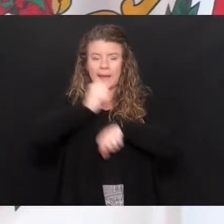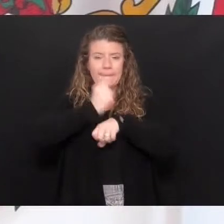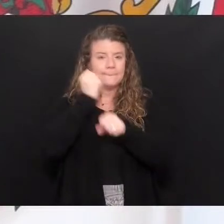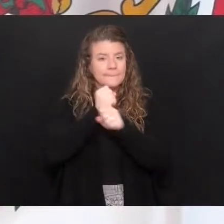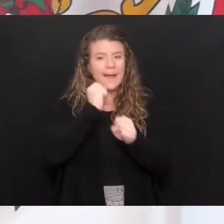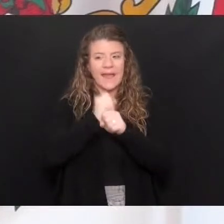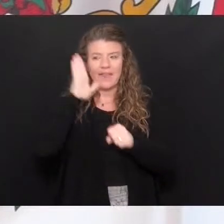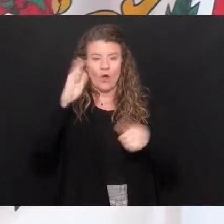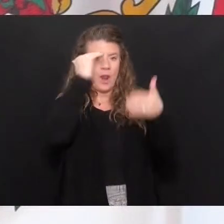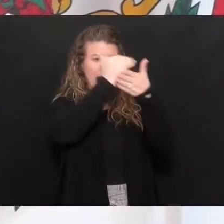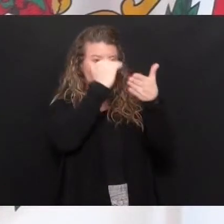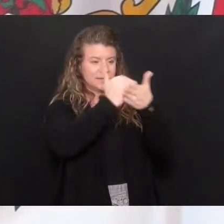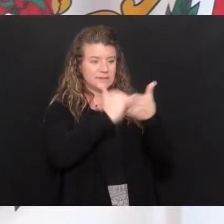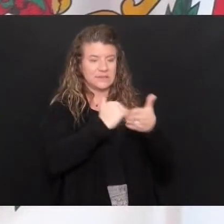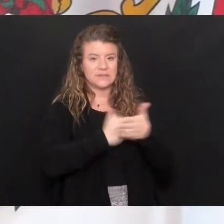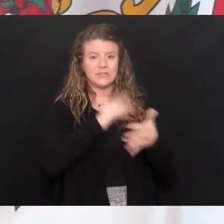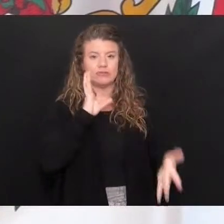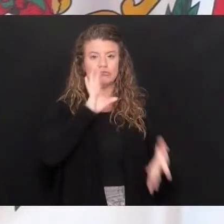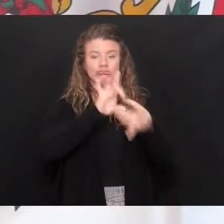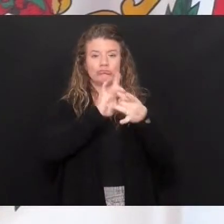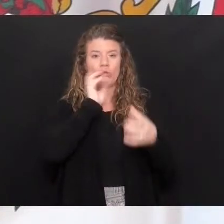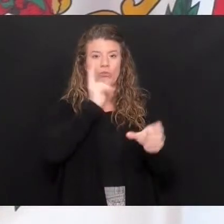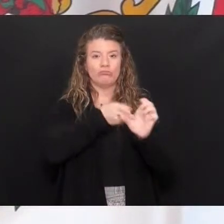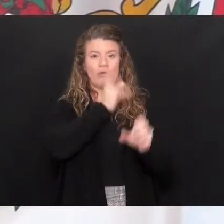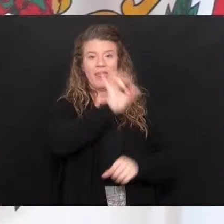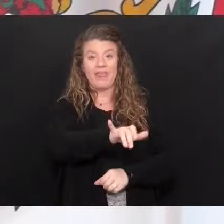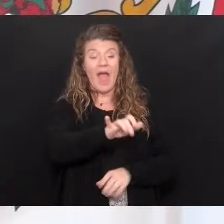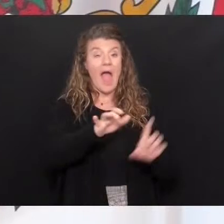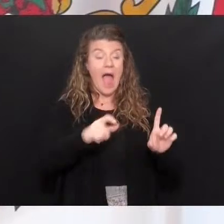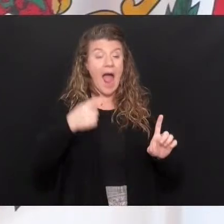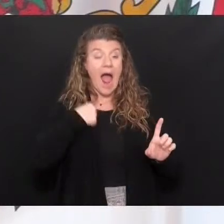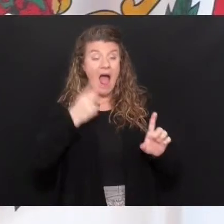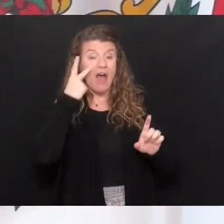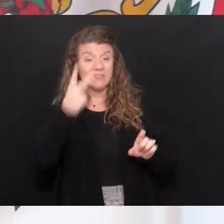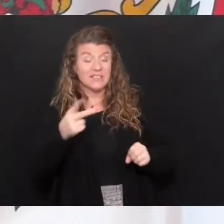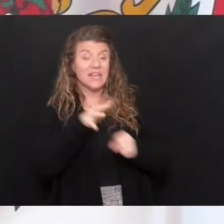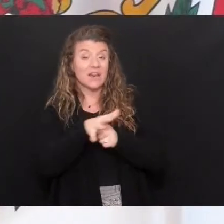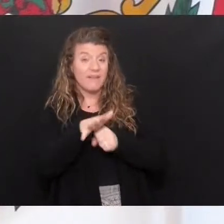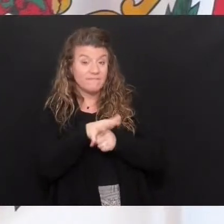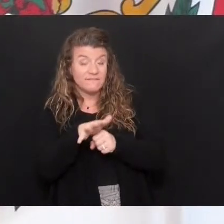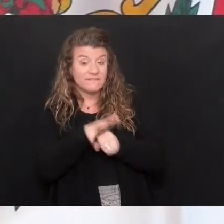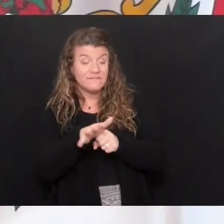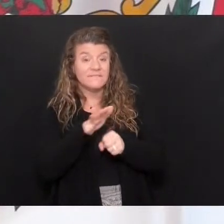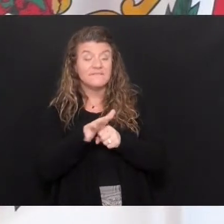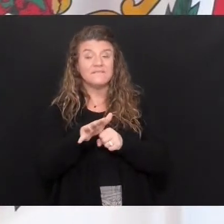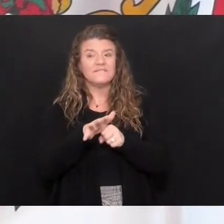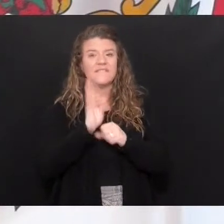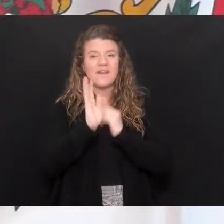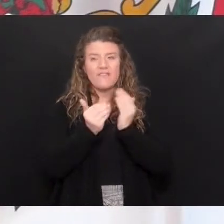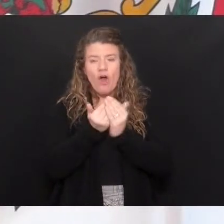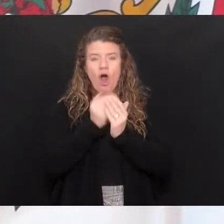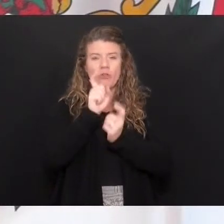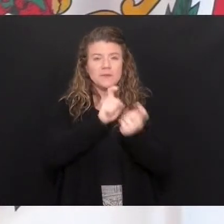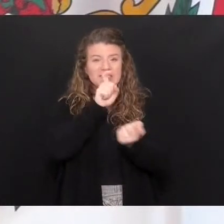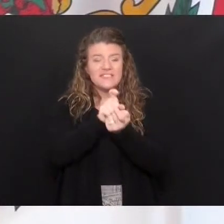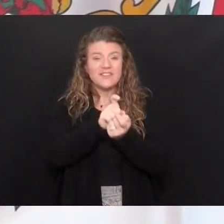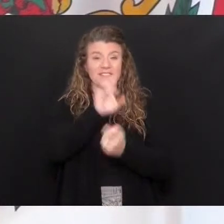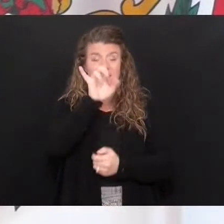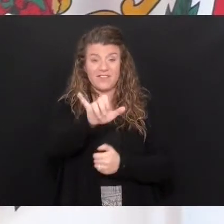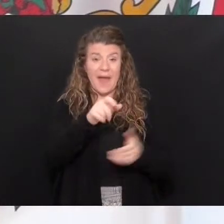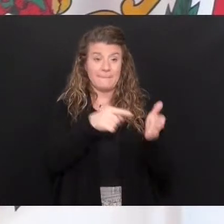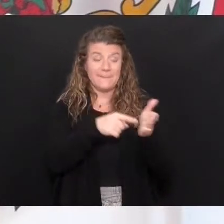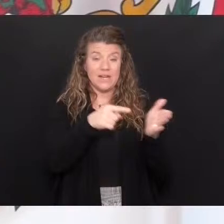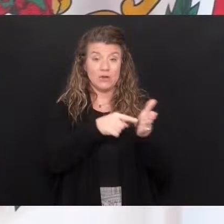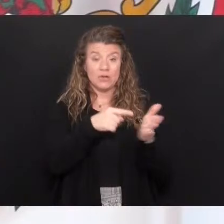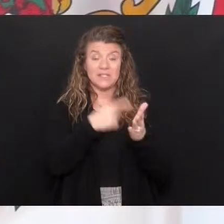everything else that go with it. You know, I've seen enough and of all the particulars of the bill to just